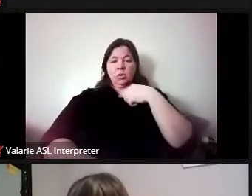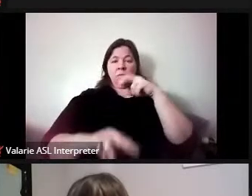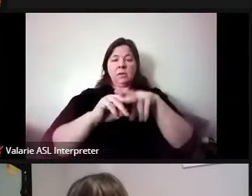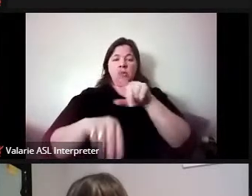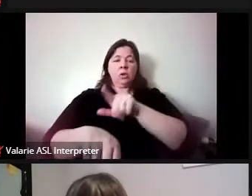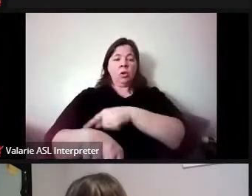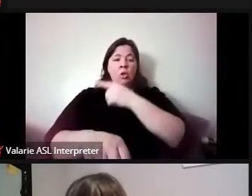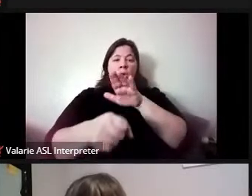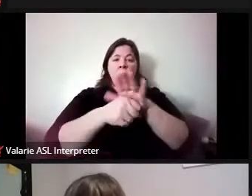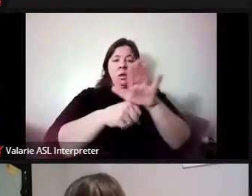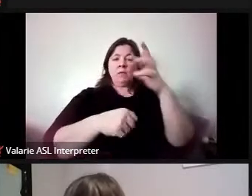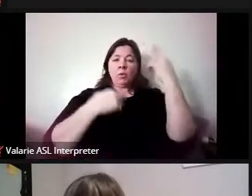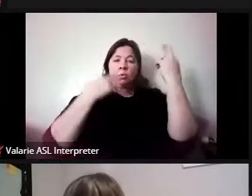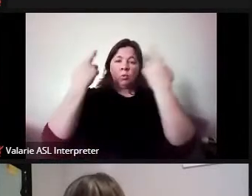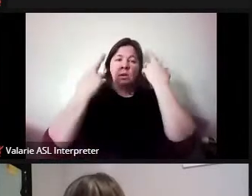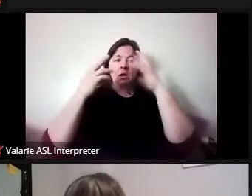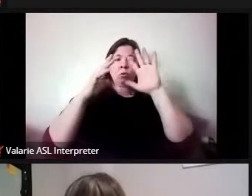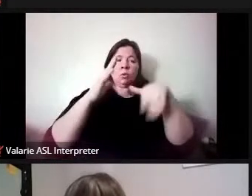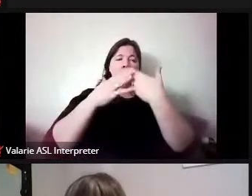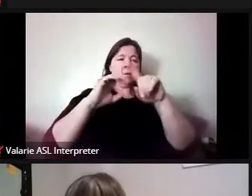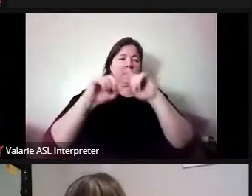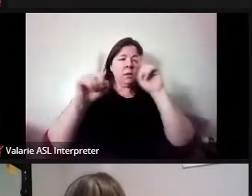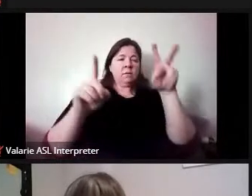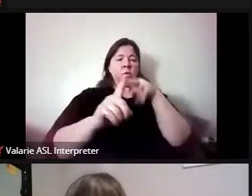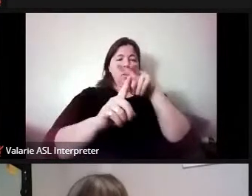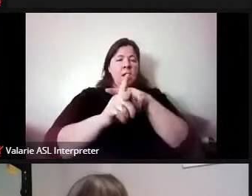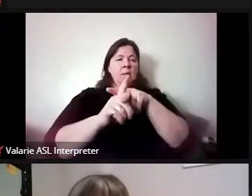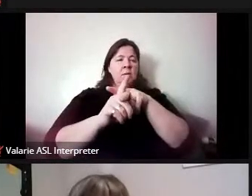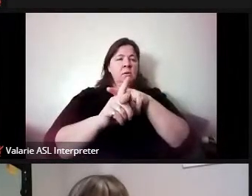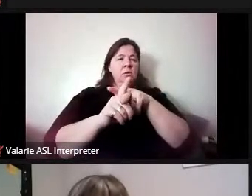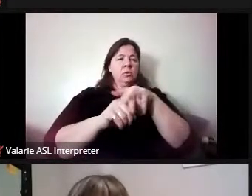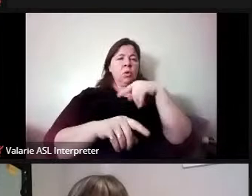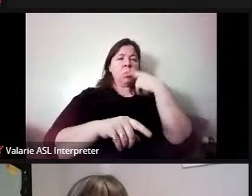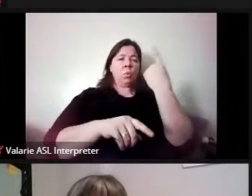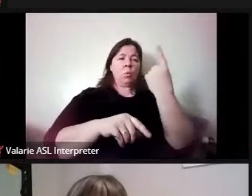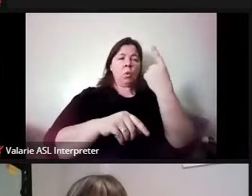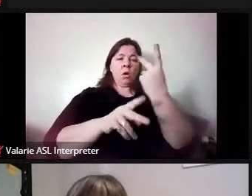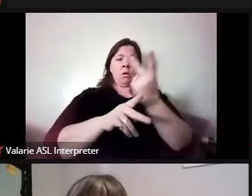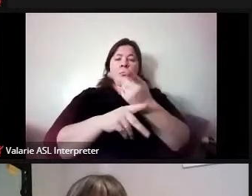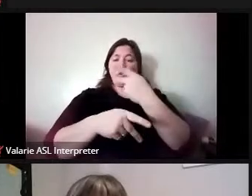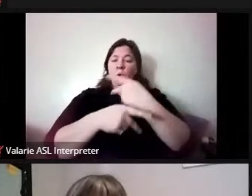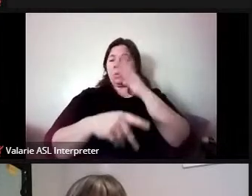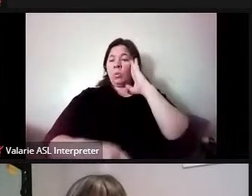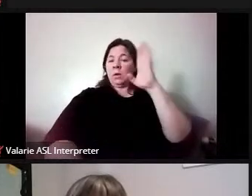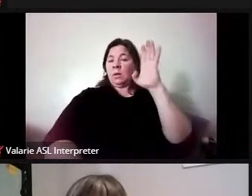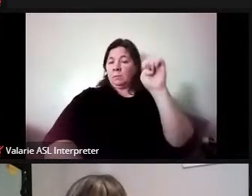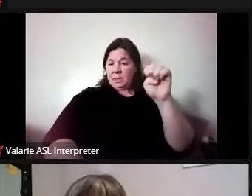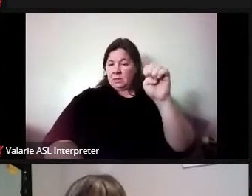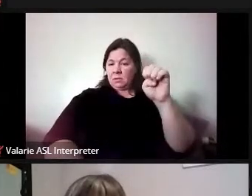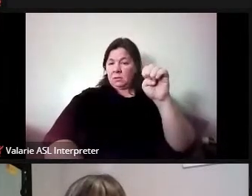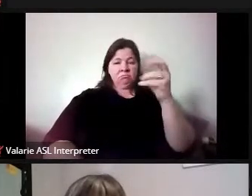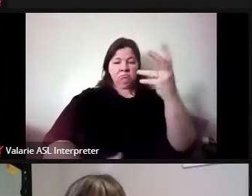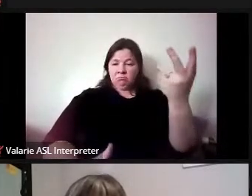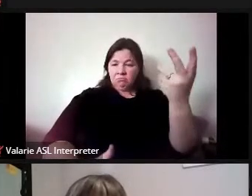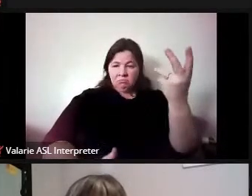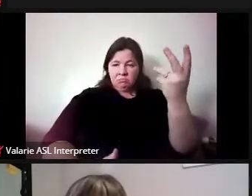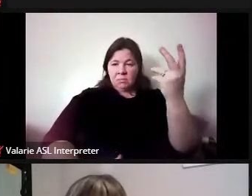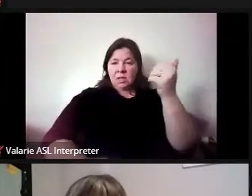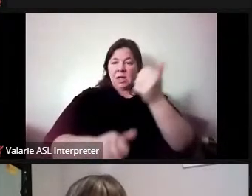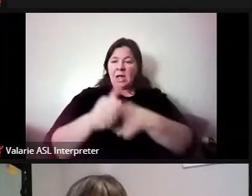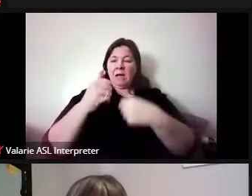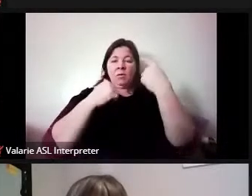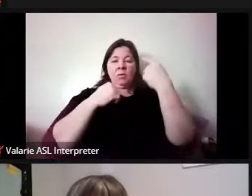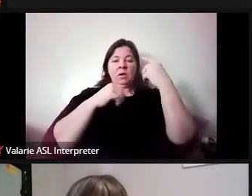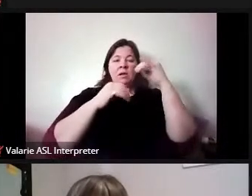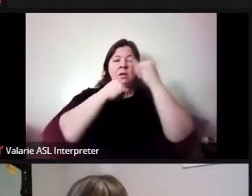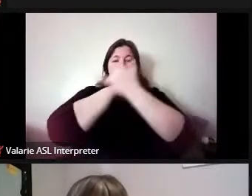realize all the different applications that just that one product's going to be, I mean, in every